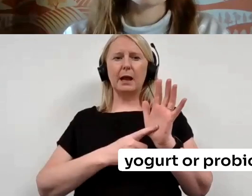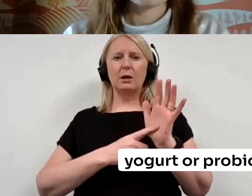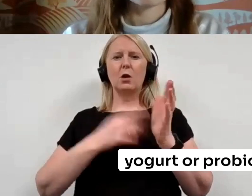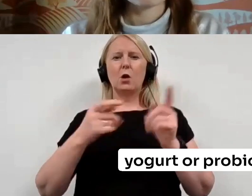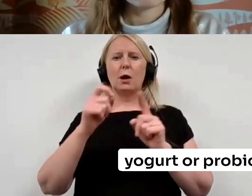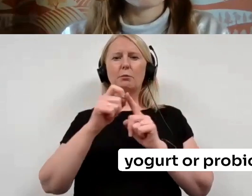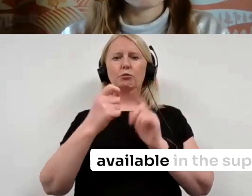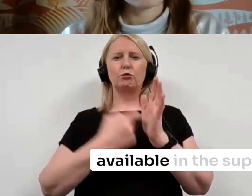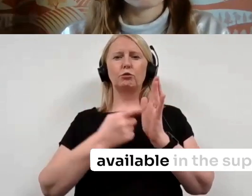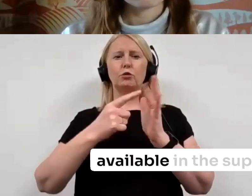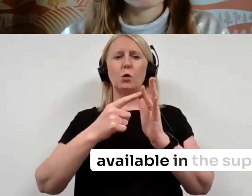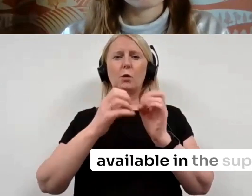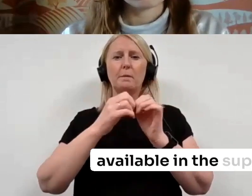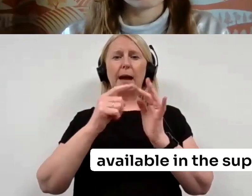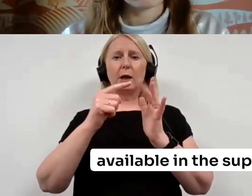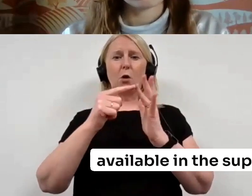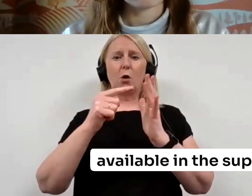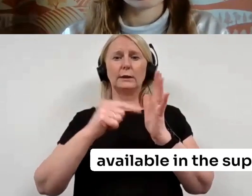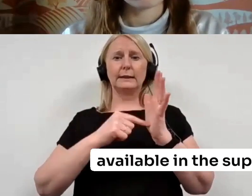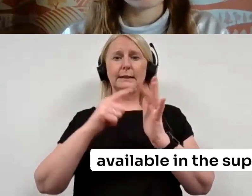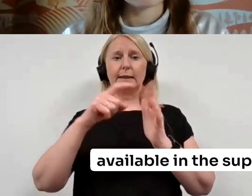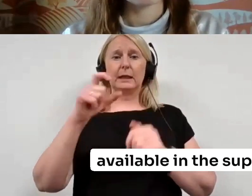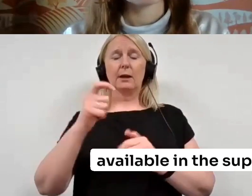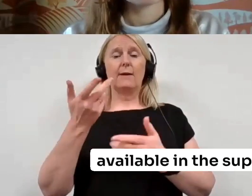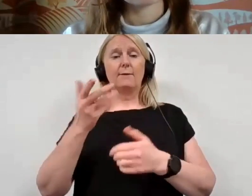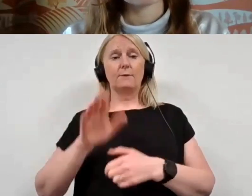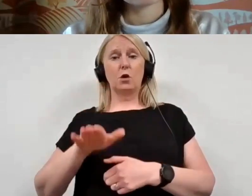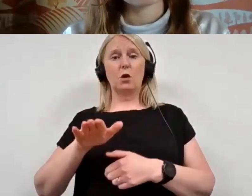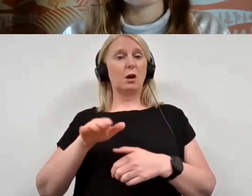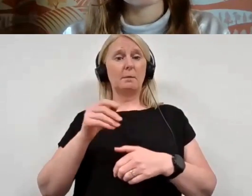probiotics, which again are available in the supermarket or the chemist.